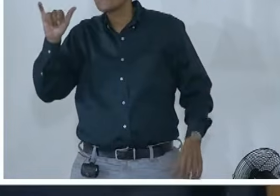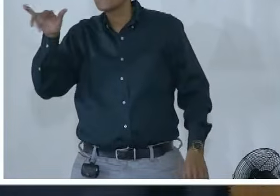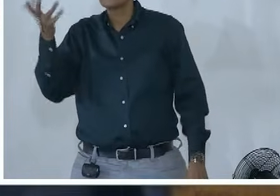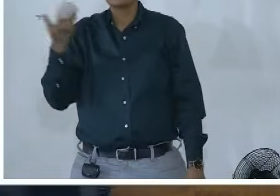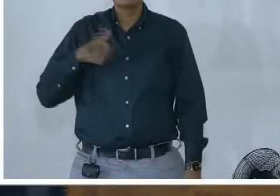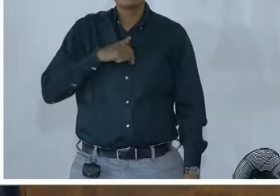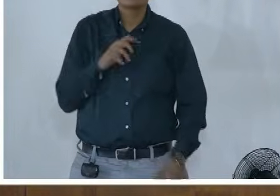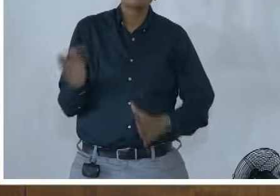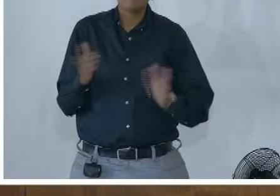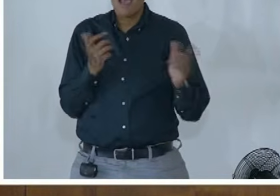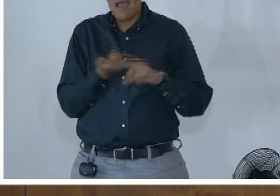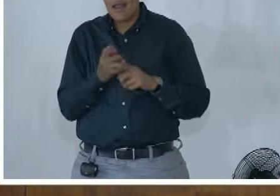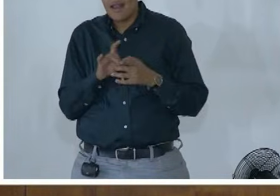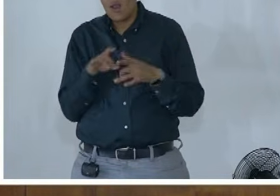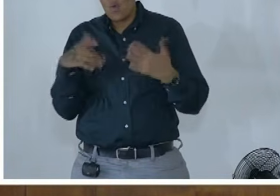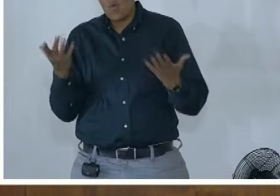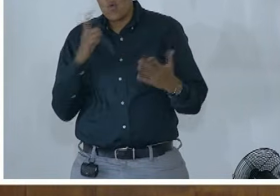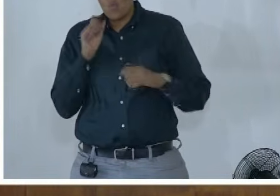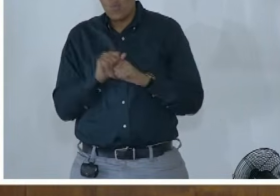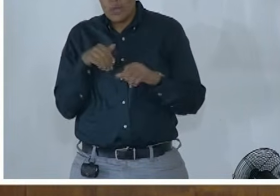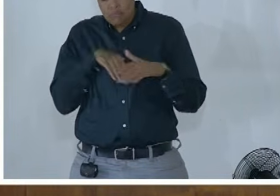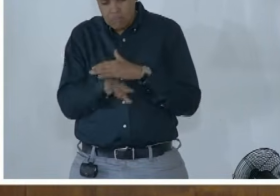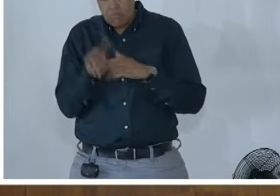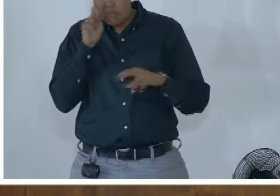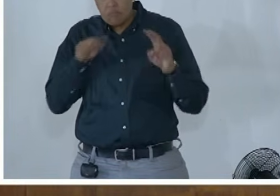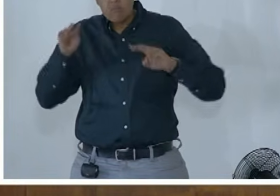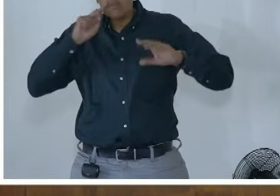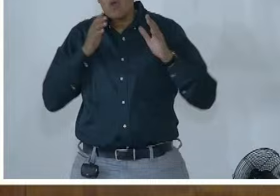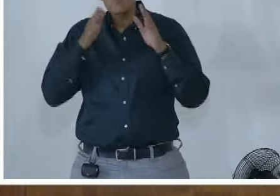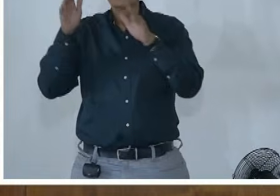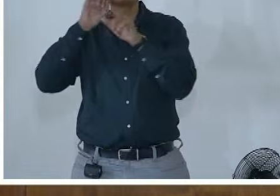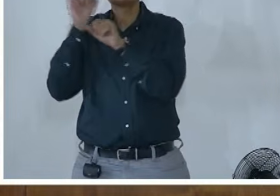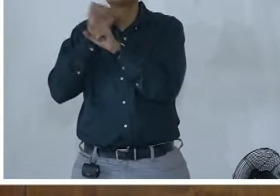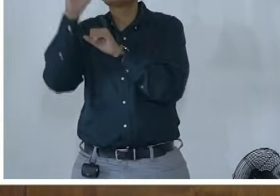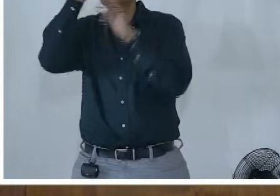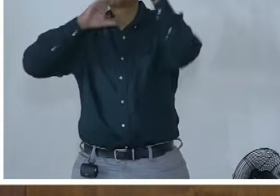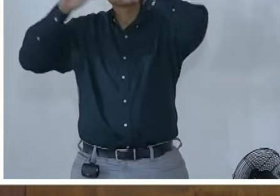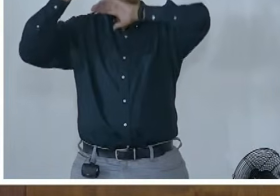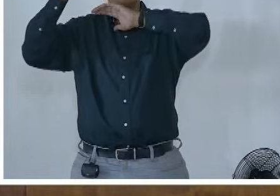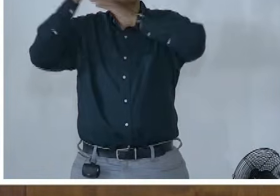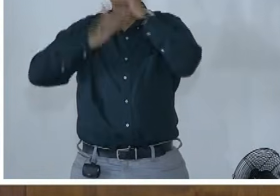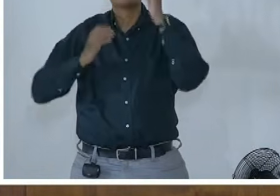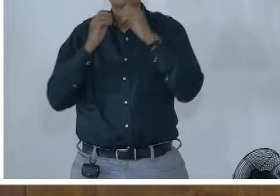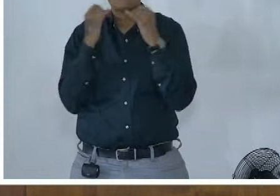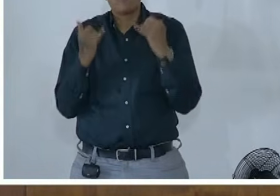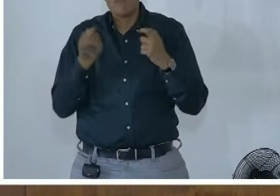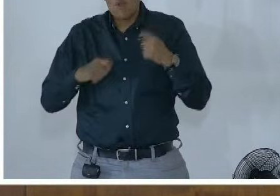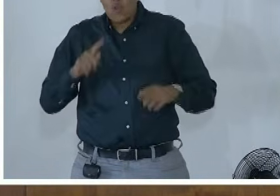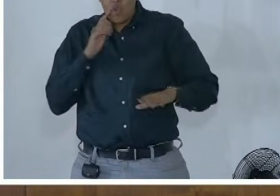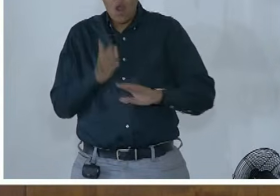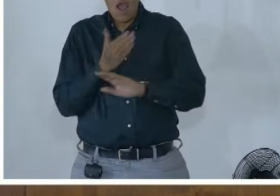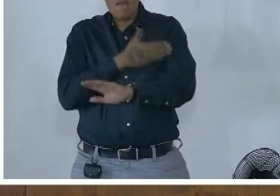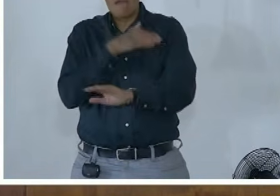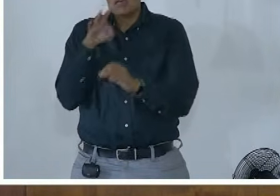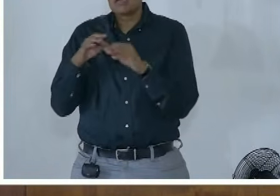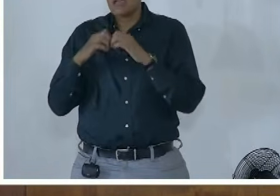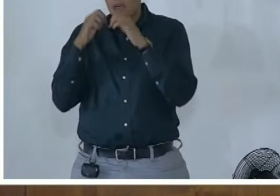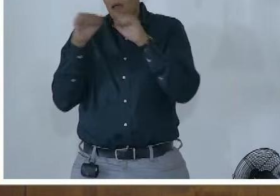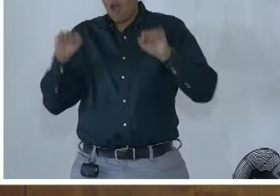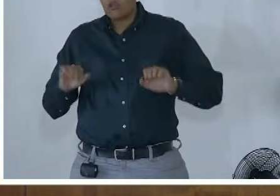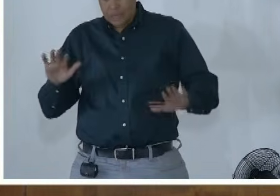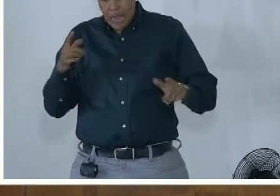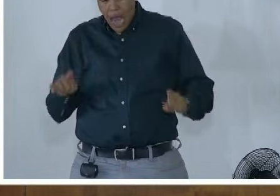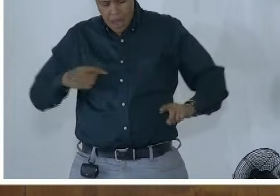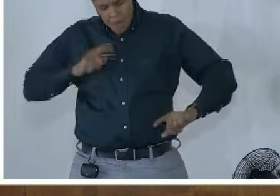we intend to embark on a course that is being pursued by some more modern or advanced democracies. But I